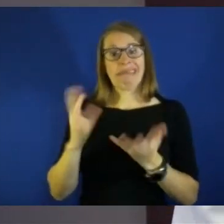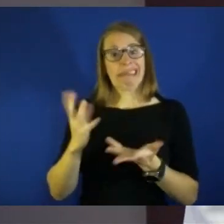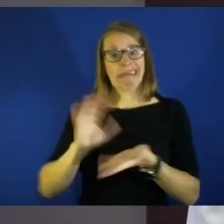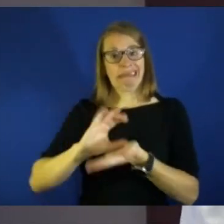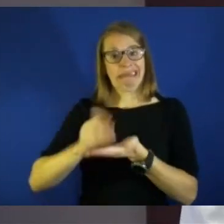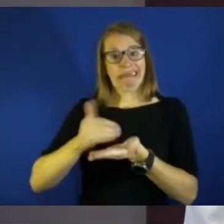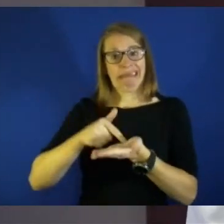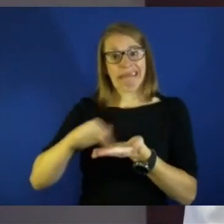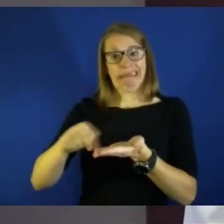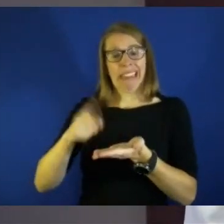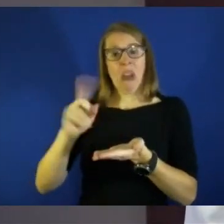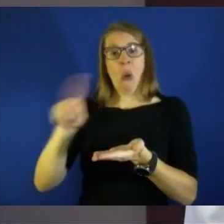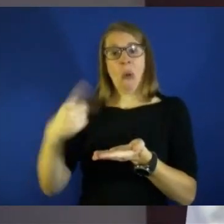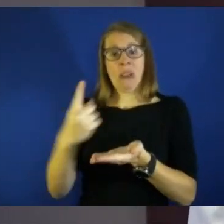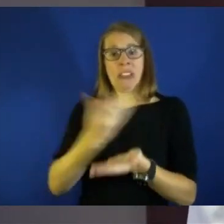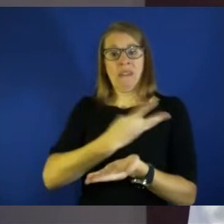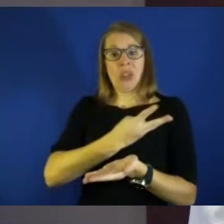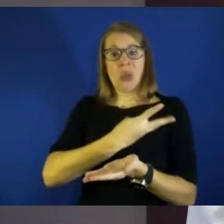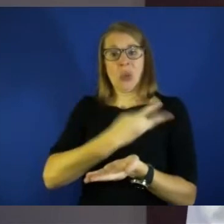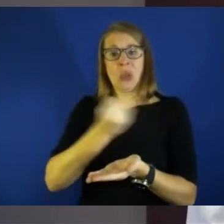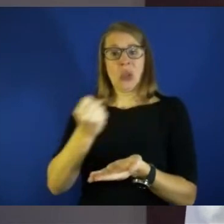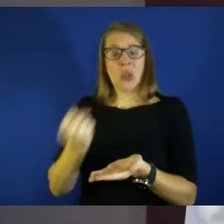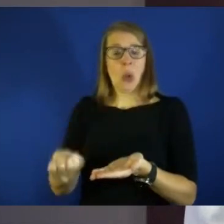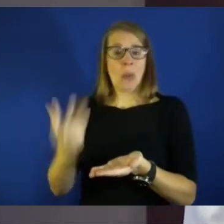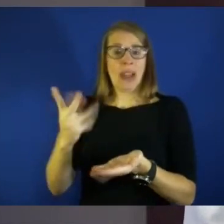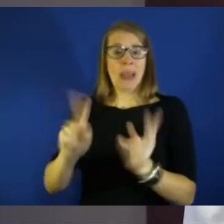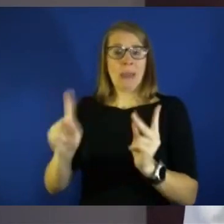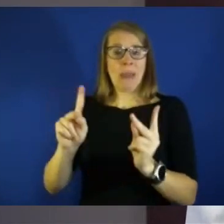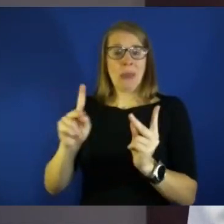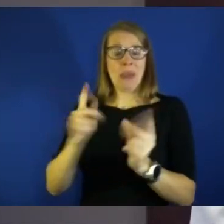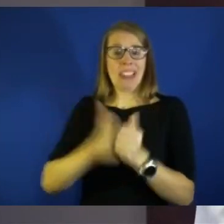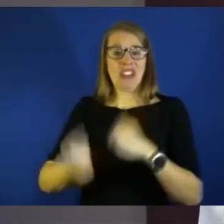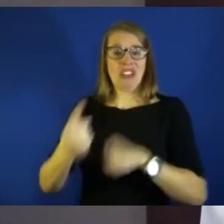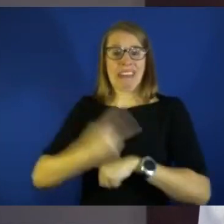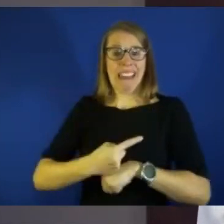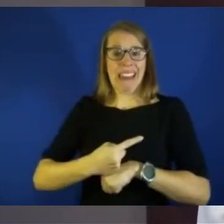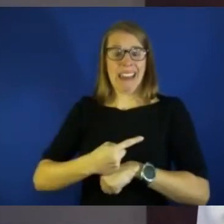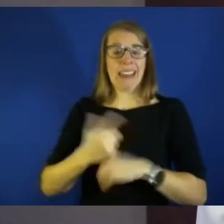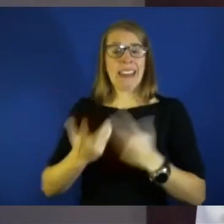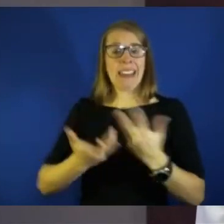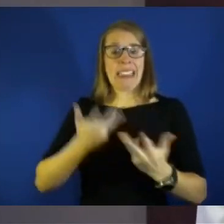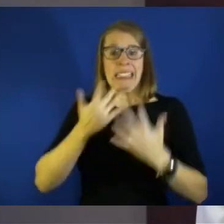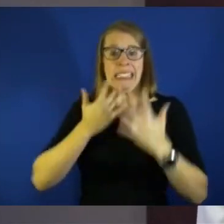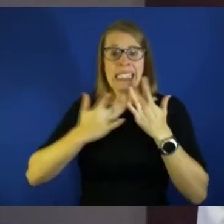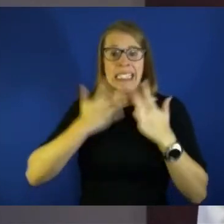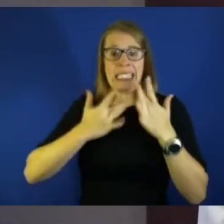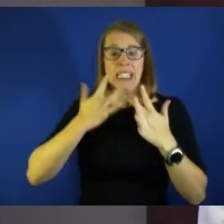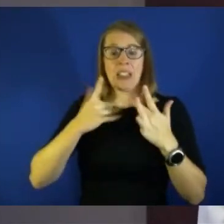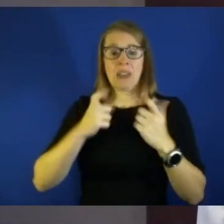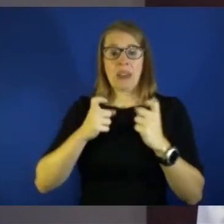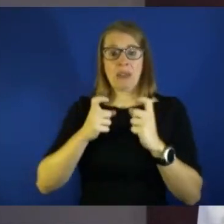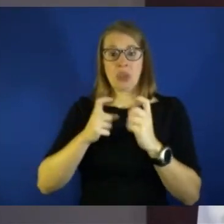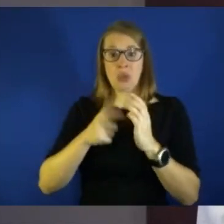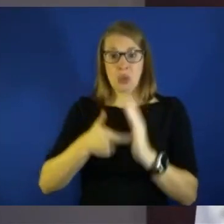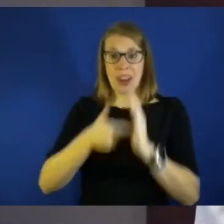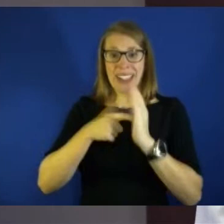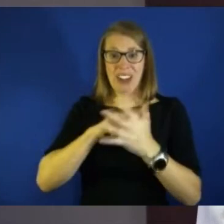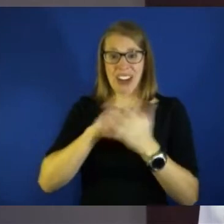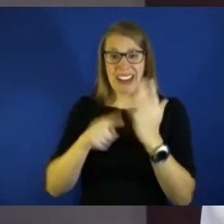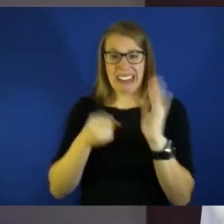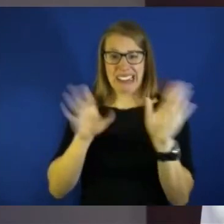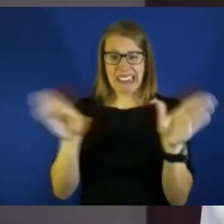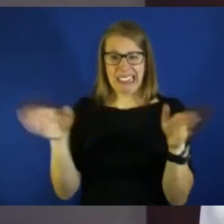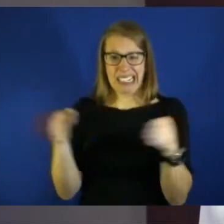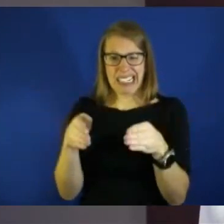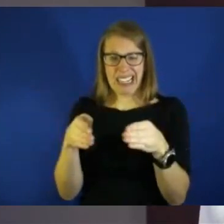infuse so many of these infusions per day, and so we actually have to narrow our criteria a bit when that happens, because we